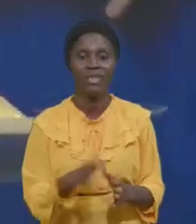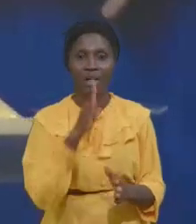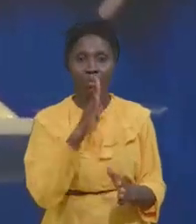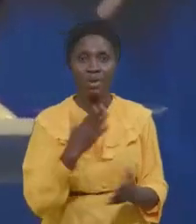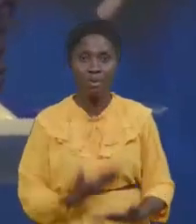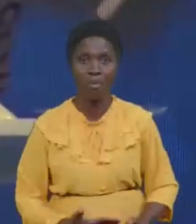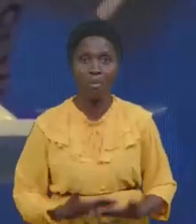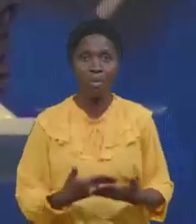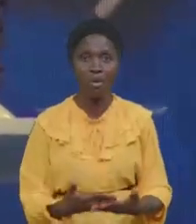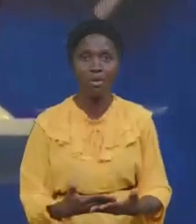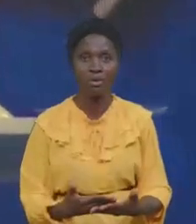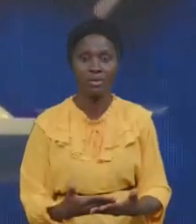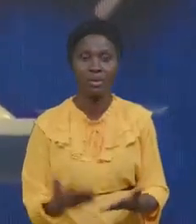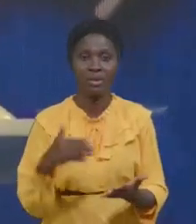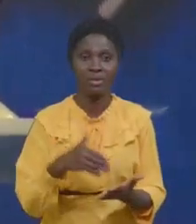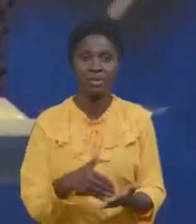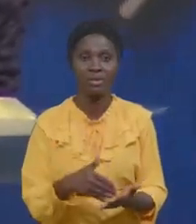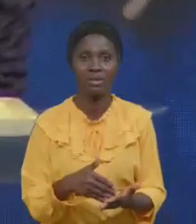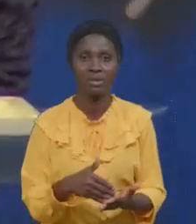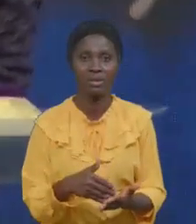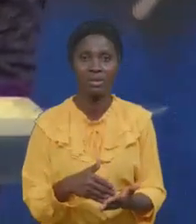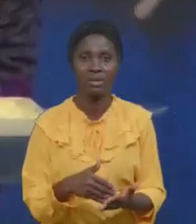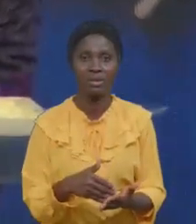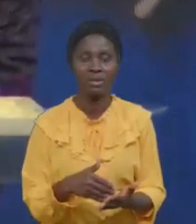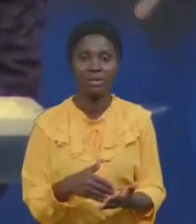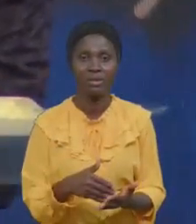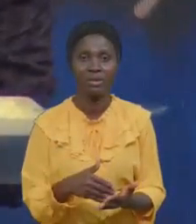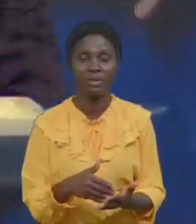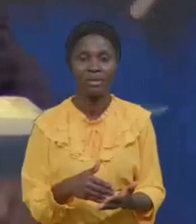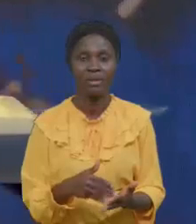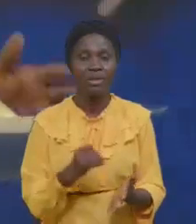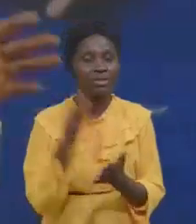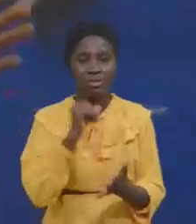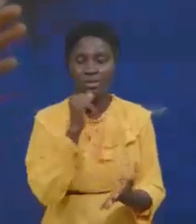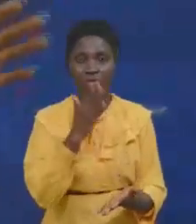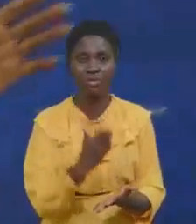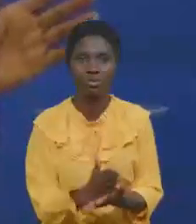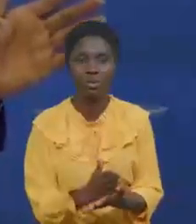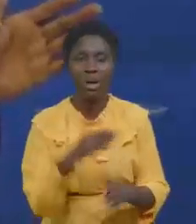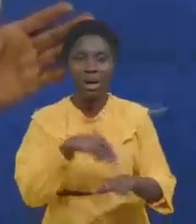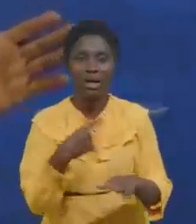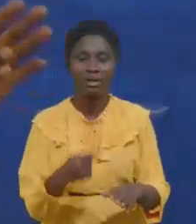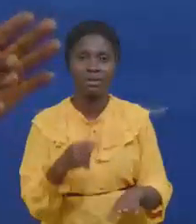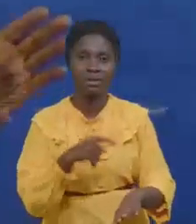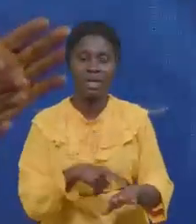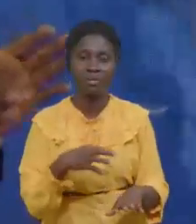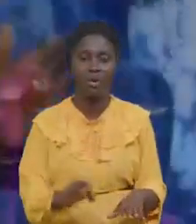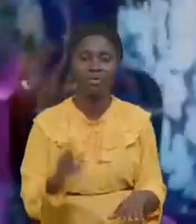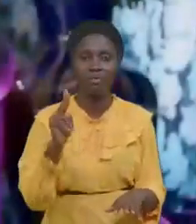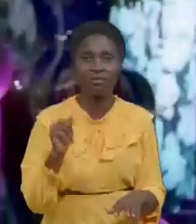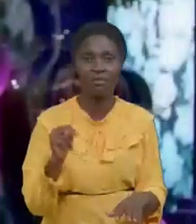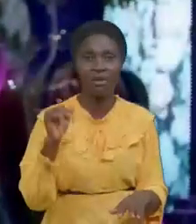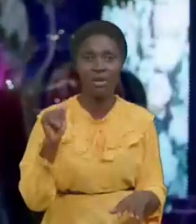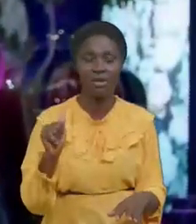again did not stop at the time of Nicodemus. Being born again did not